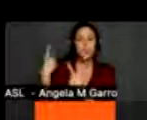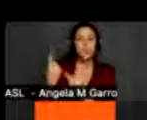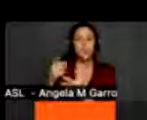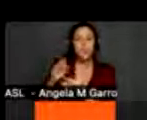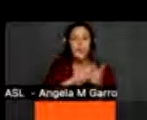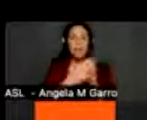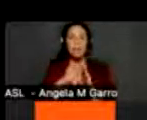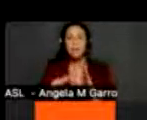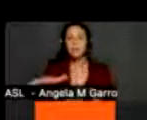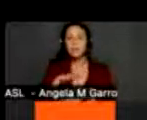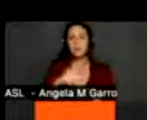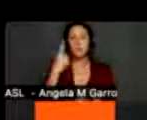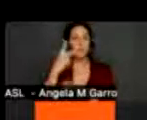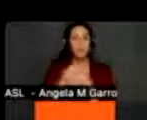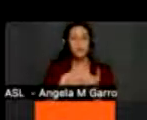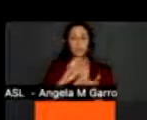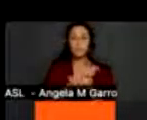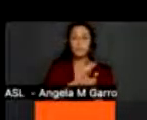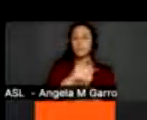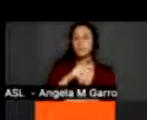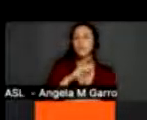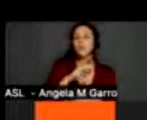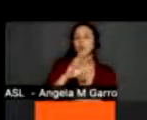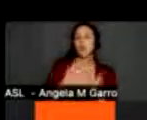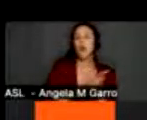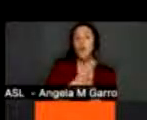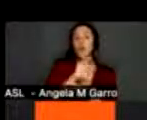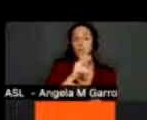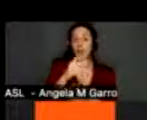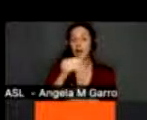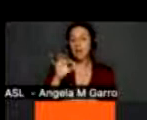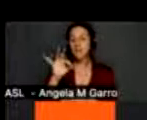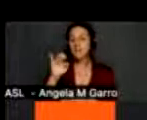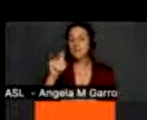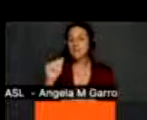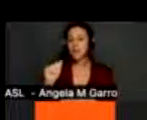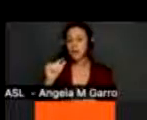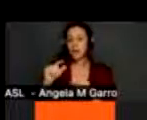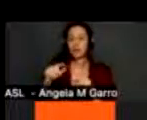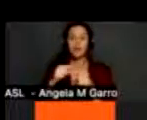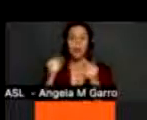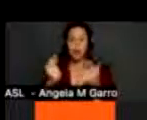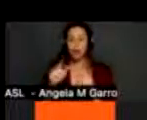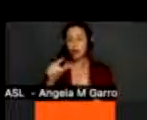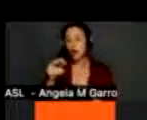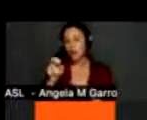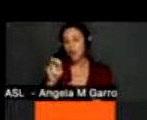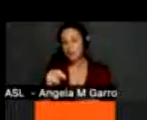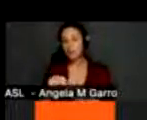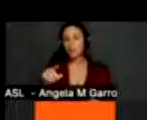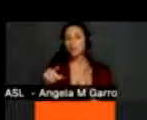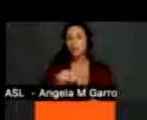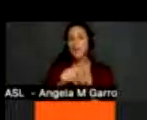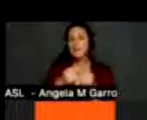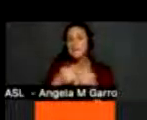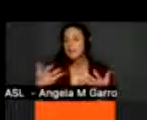schools, College Park and Fiesta Gardens. Grade spans, which was discussed in the special meeting, a